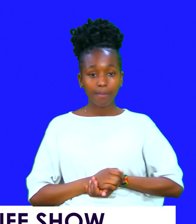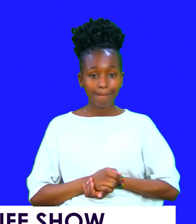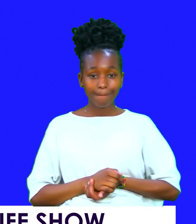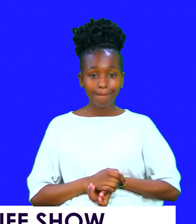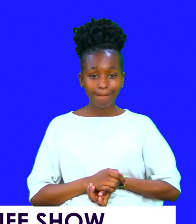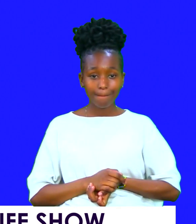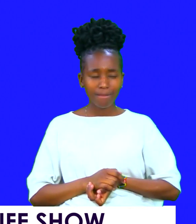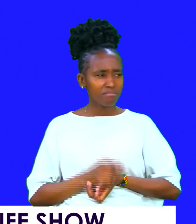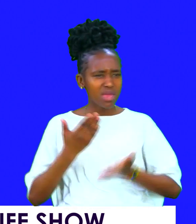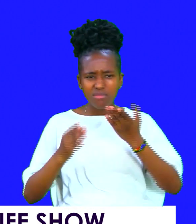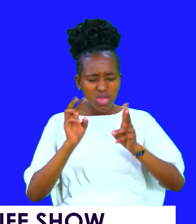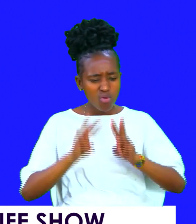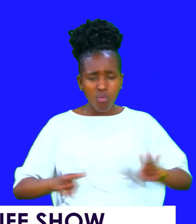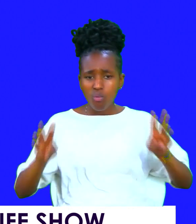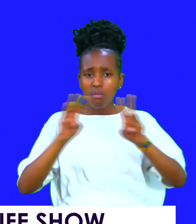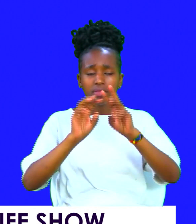unworthy.